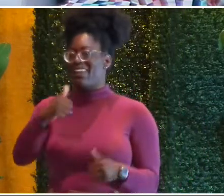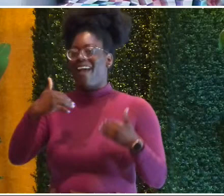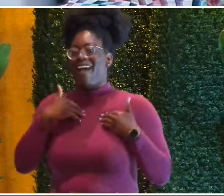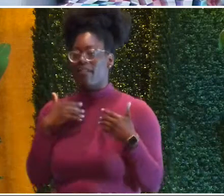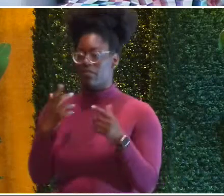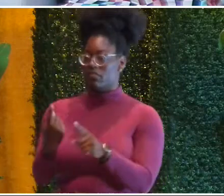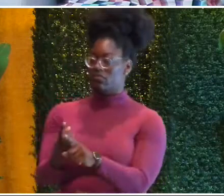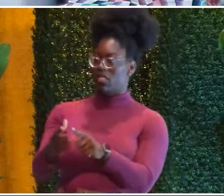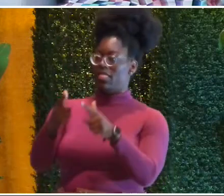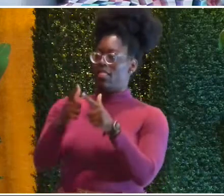still